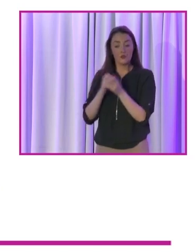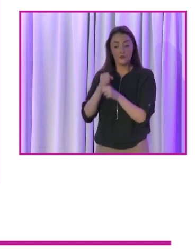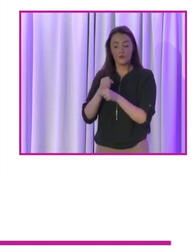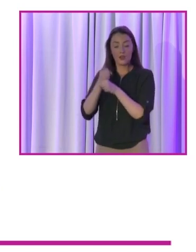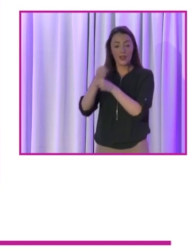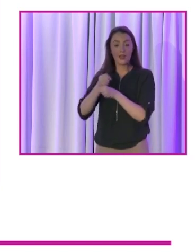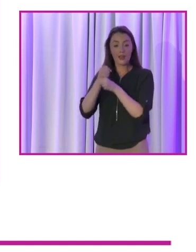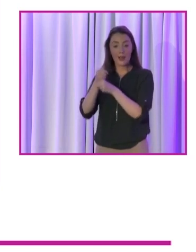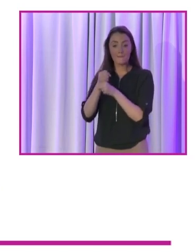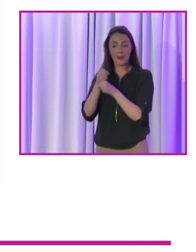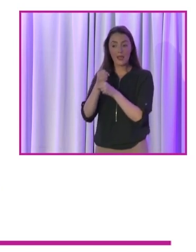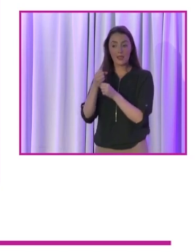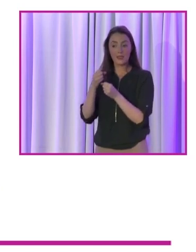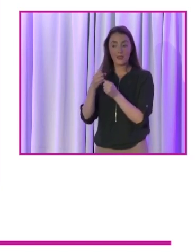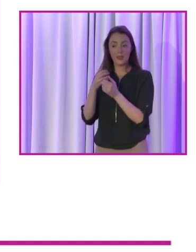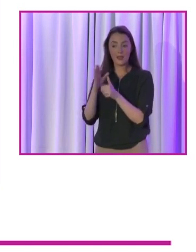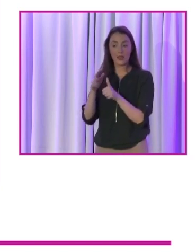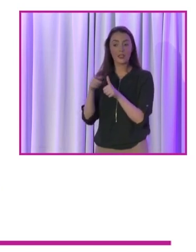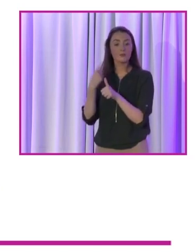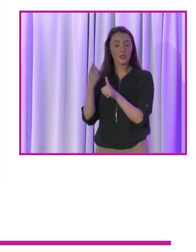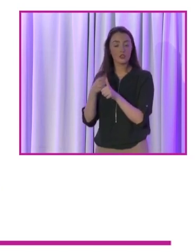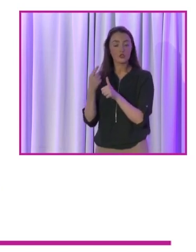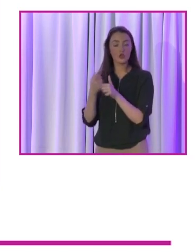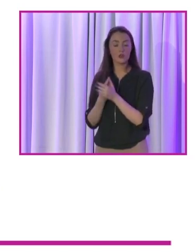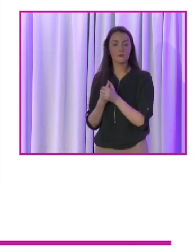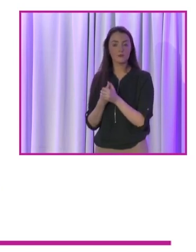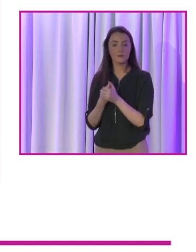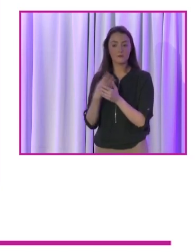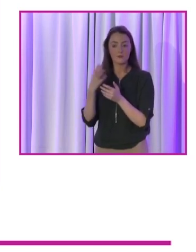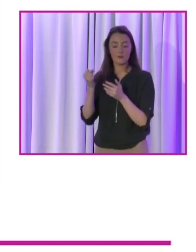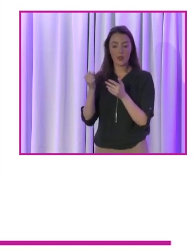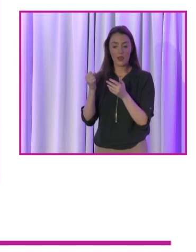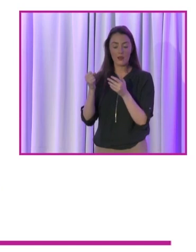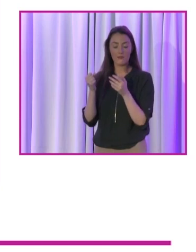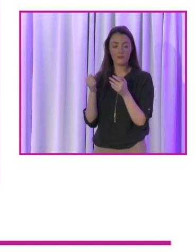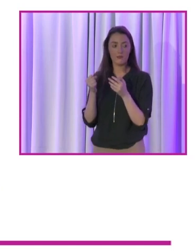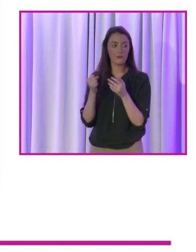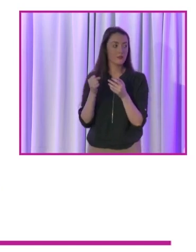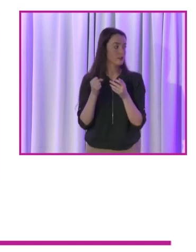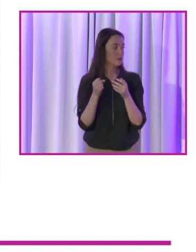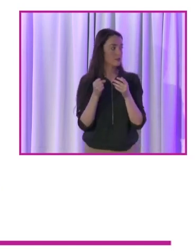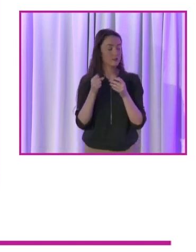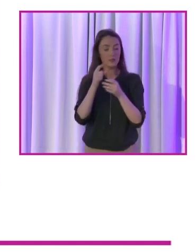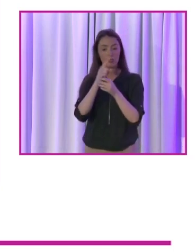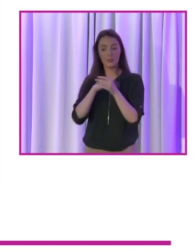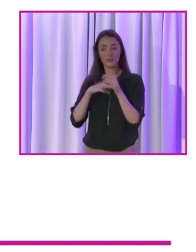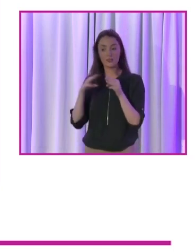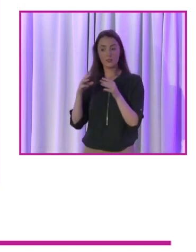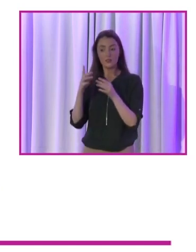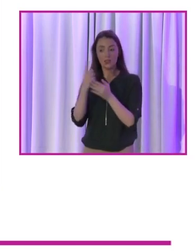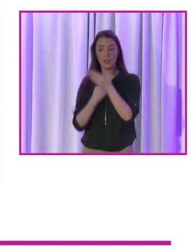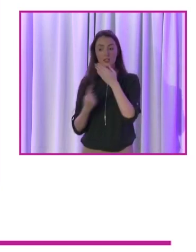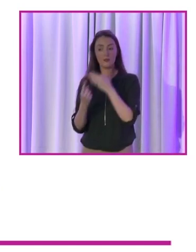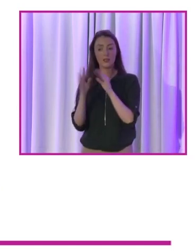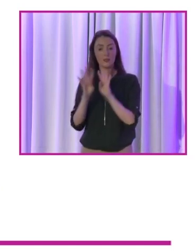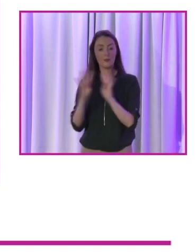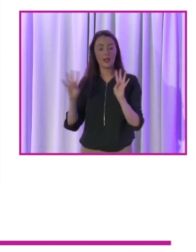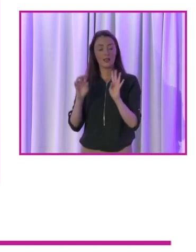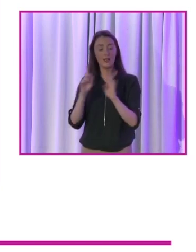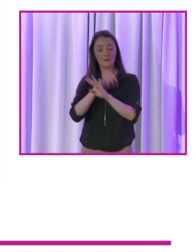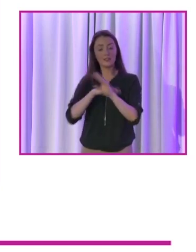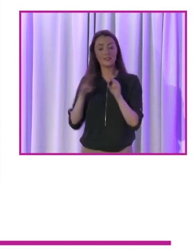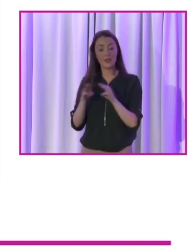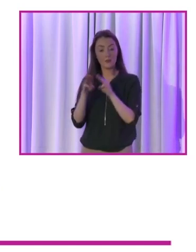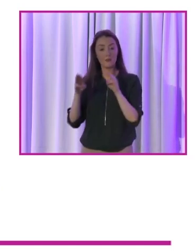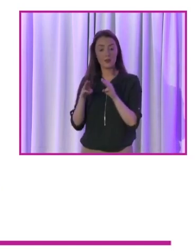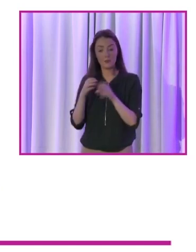though. We have an independent panel of disabled people with experience of reasonable adjustments and campaigning